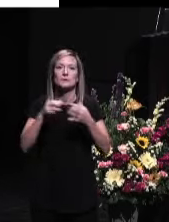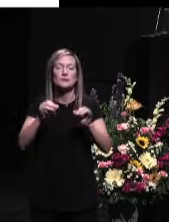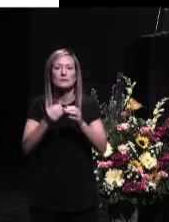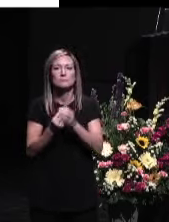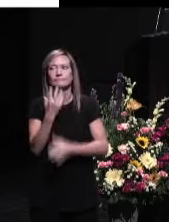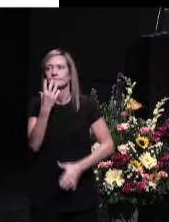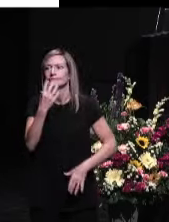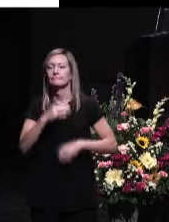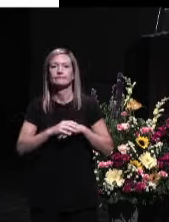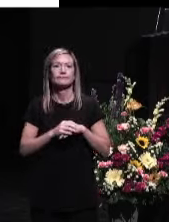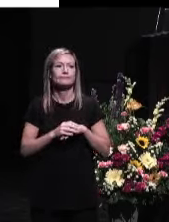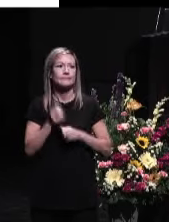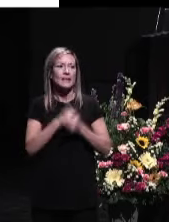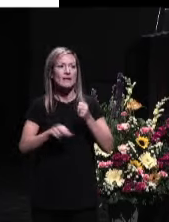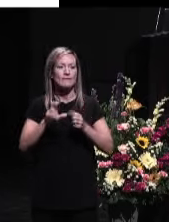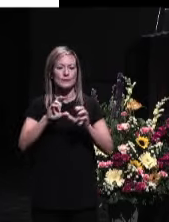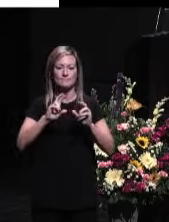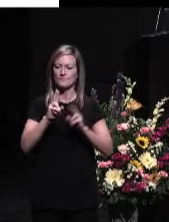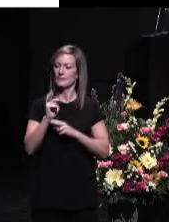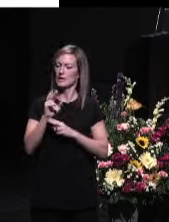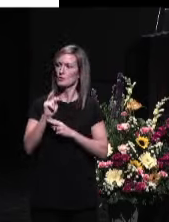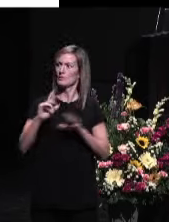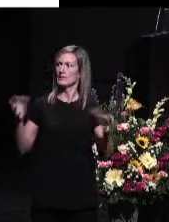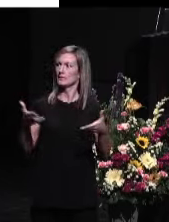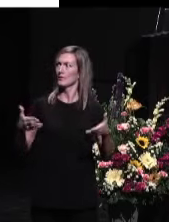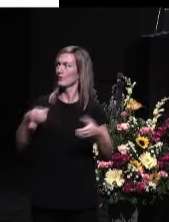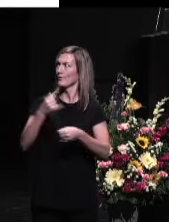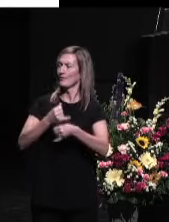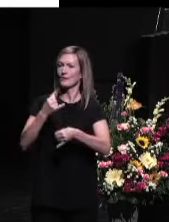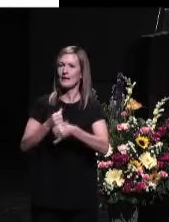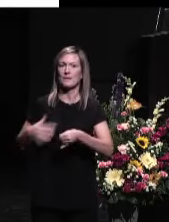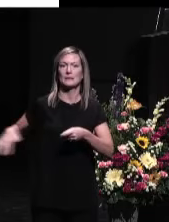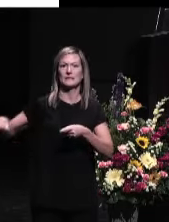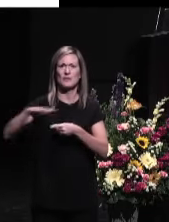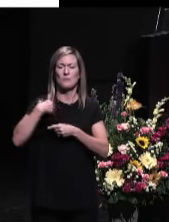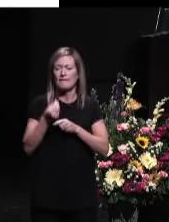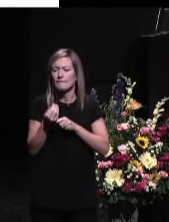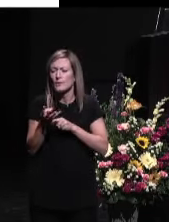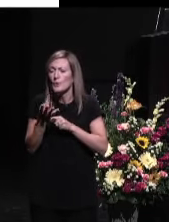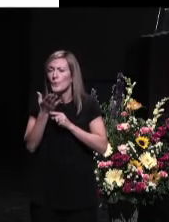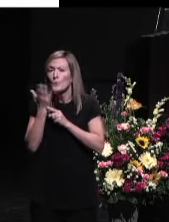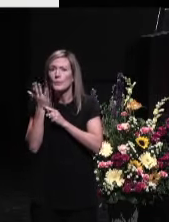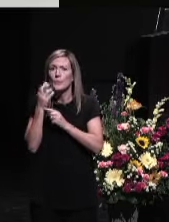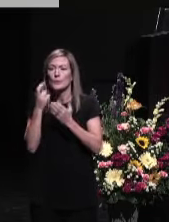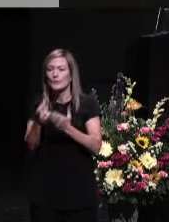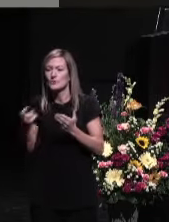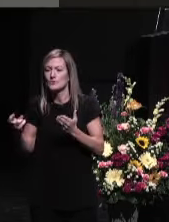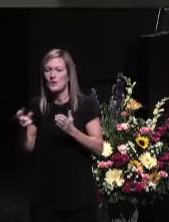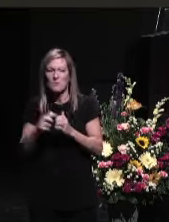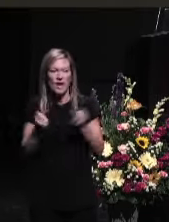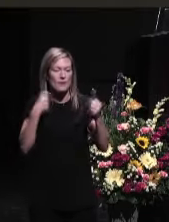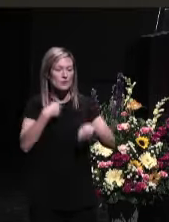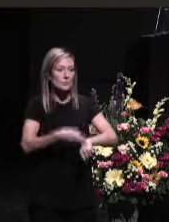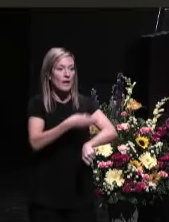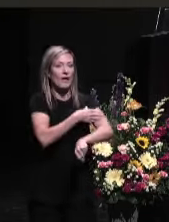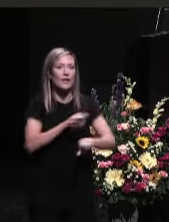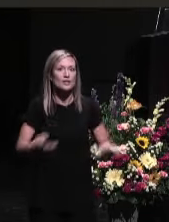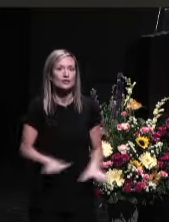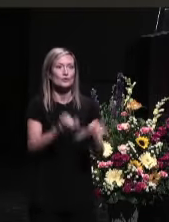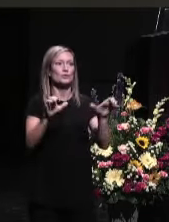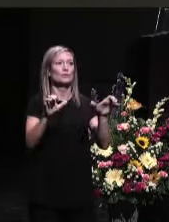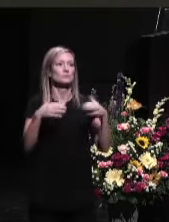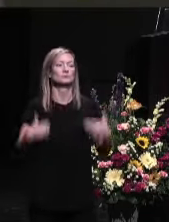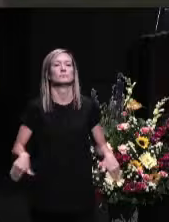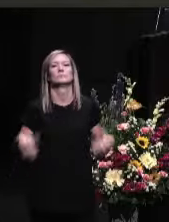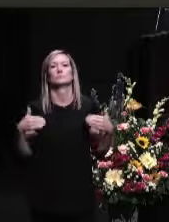every administrative unit, when we look at how lean we are relative to other campuses, how far we go, how many turns we get out of a dollar, if you